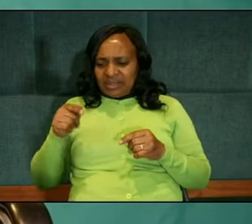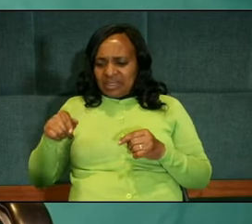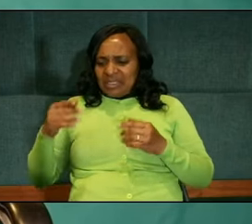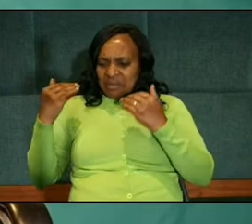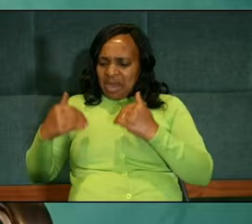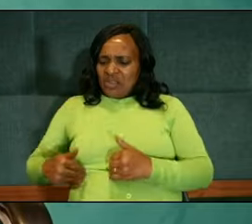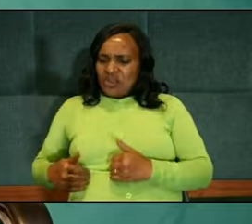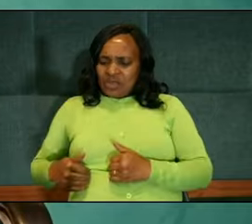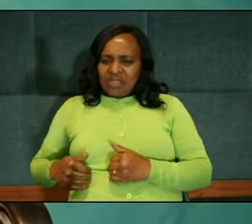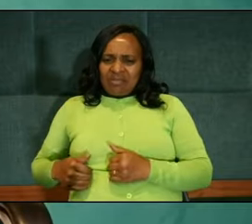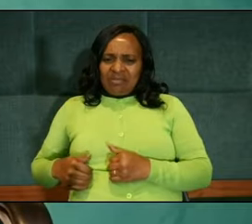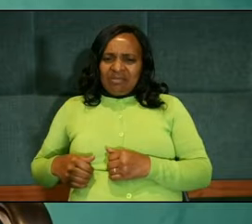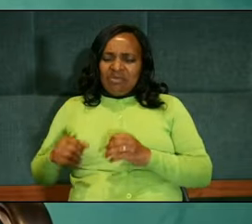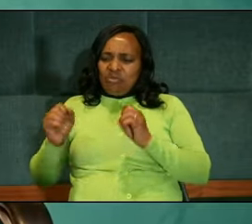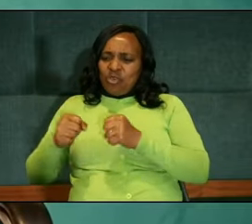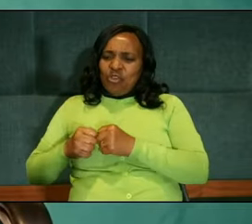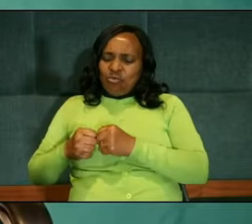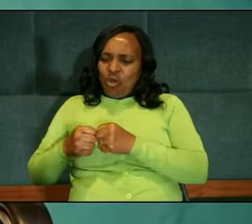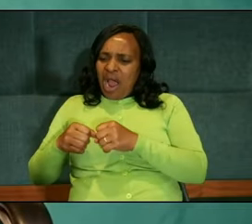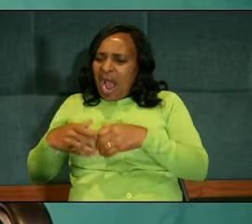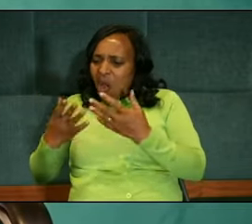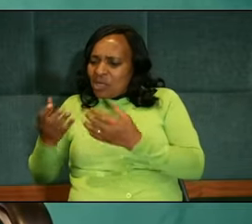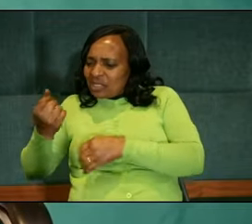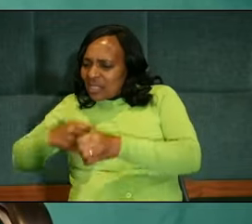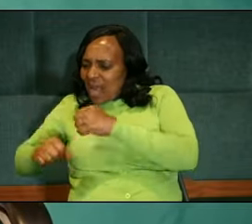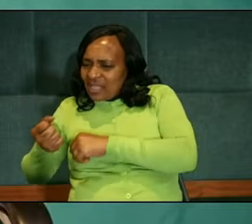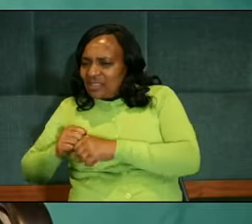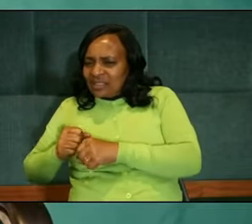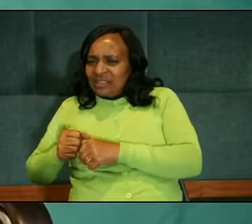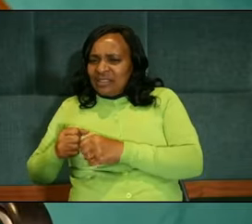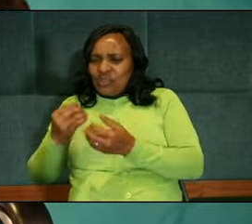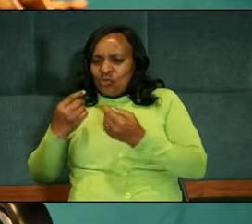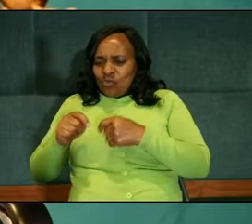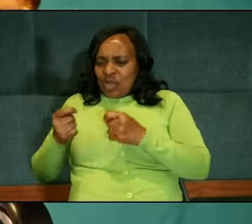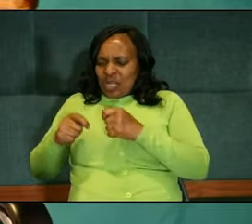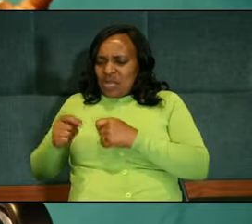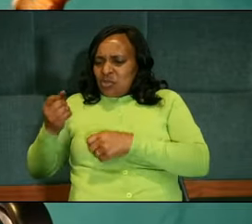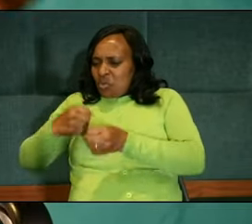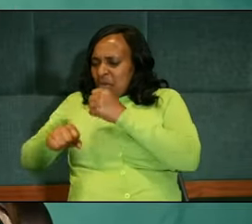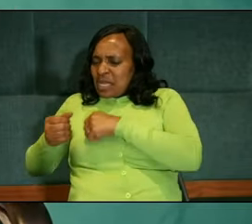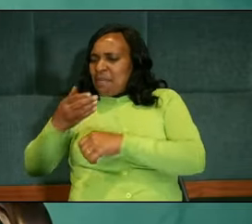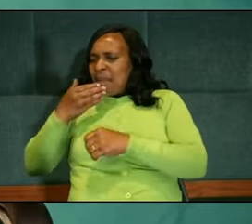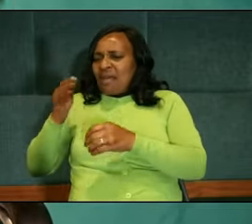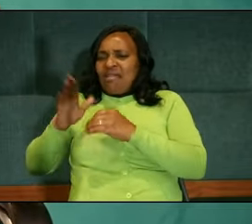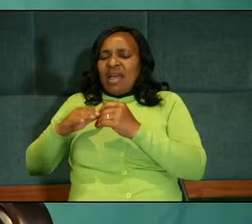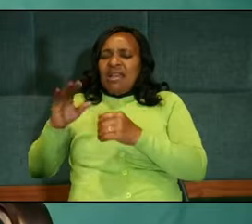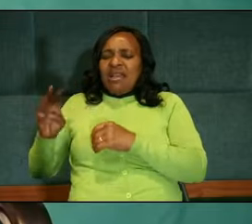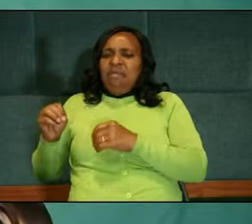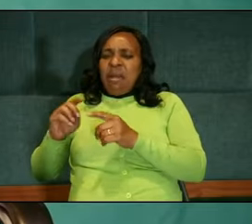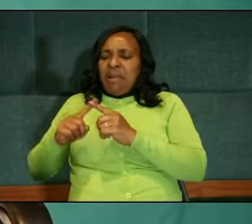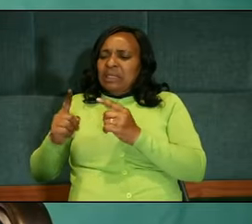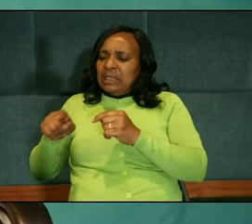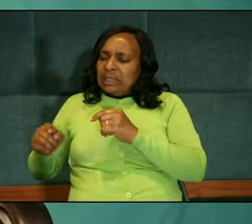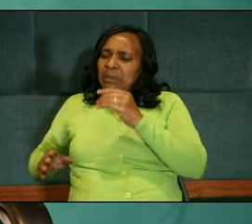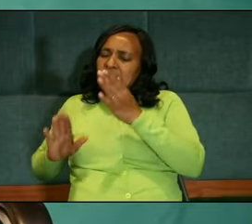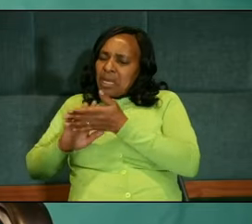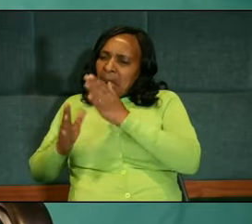because it would ruin how I would perform. Because mm. I was trying to perform better than him, but in the end it turned out to be,